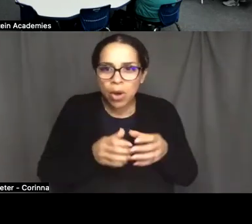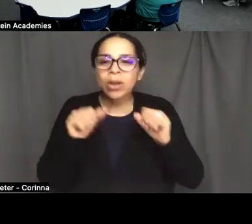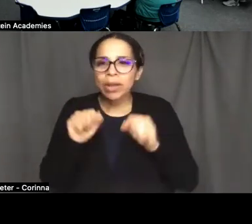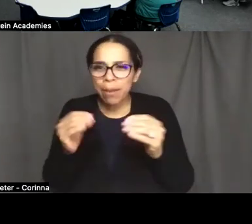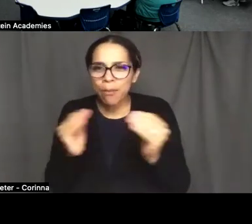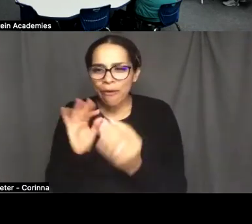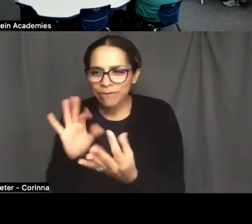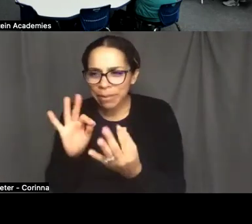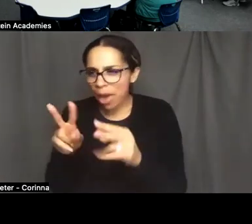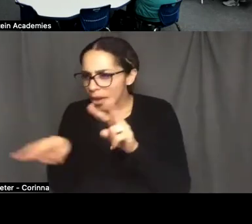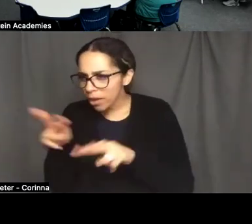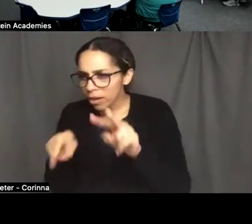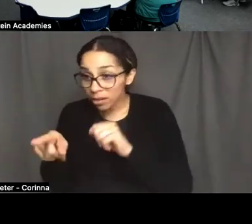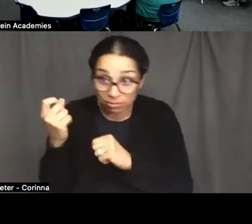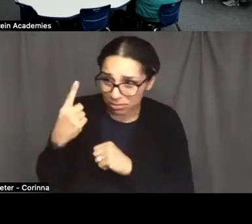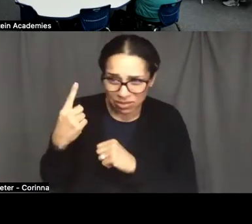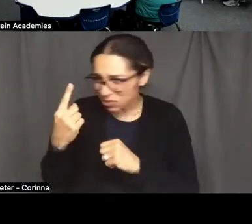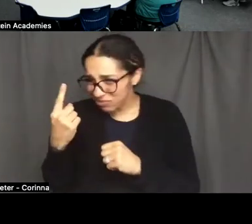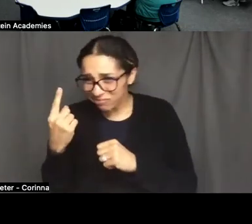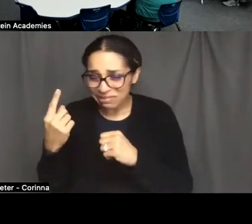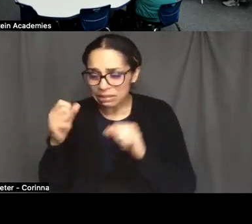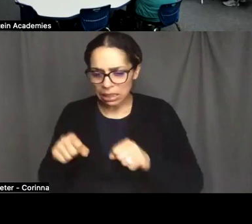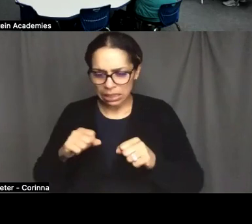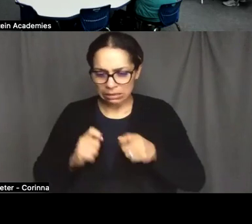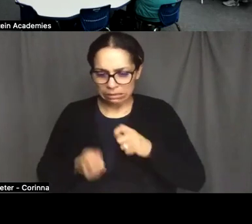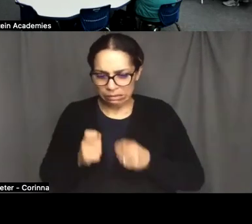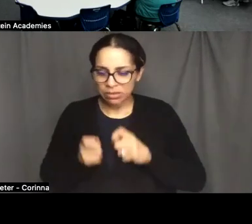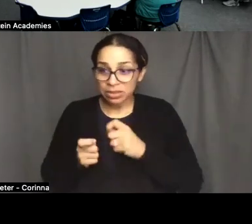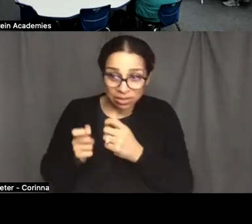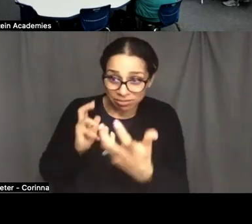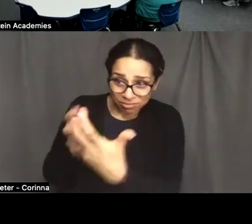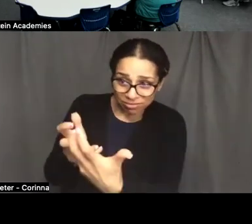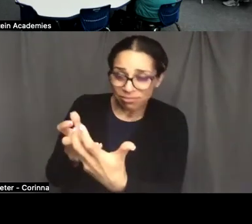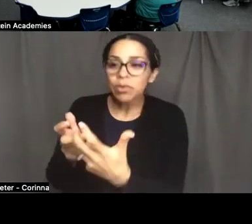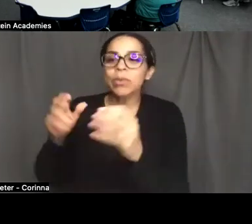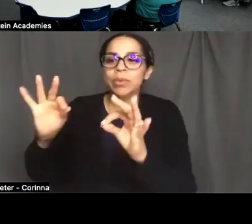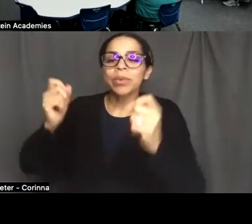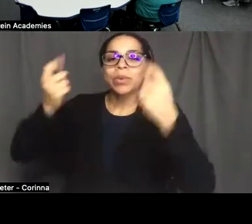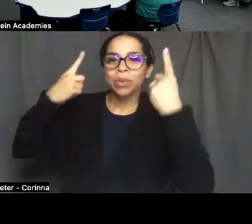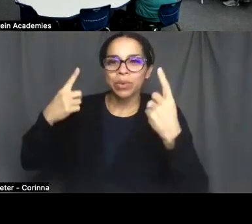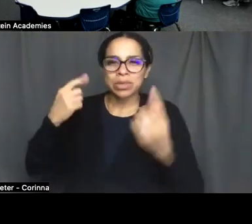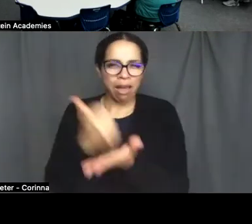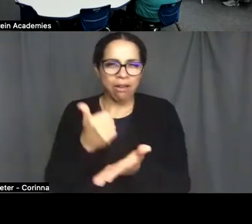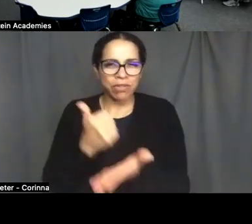it, are they not getting it? You can adjust right away. So it's helpful to really target